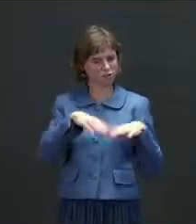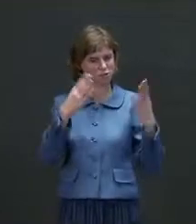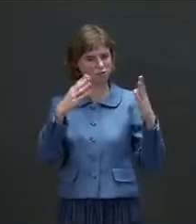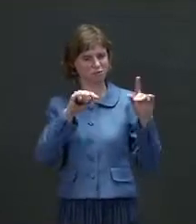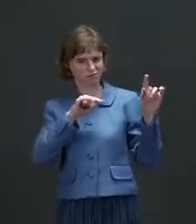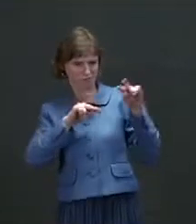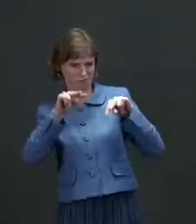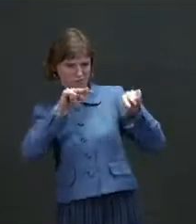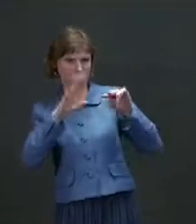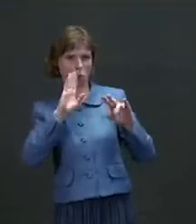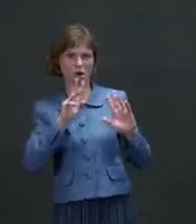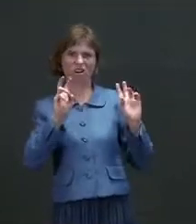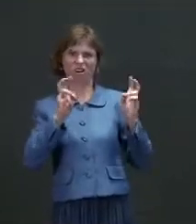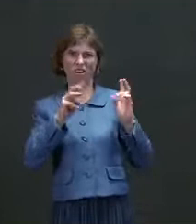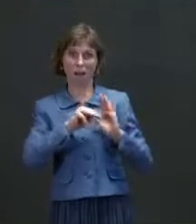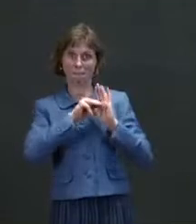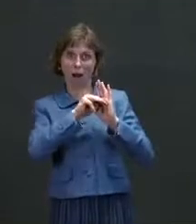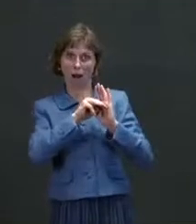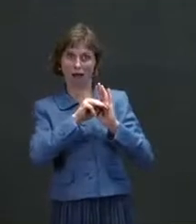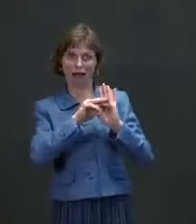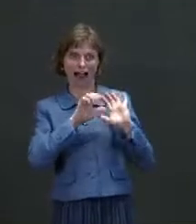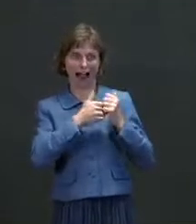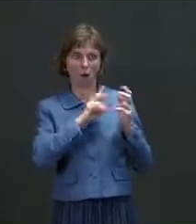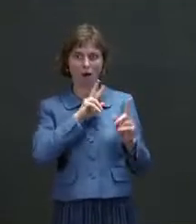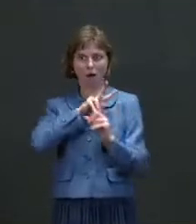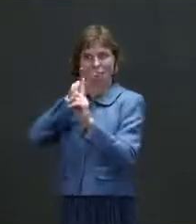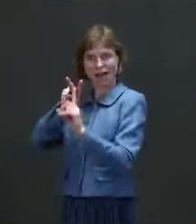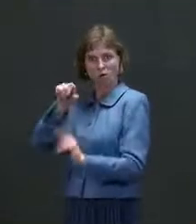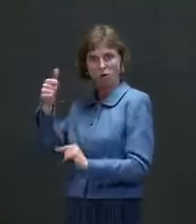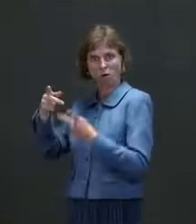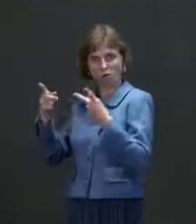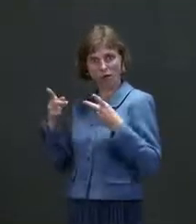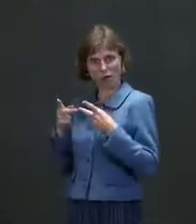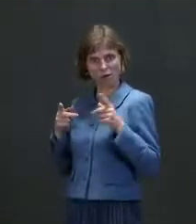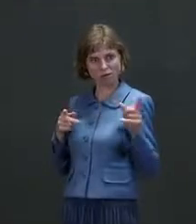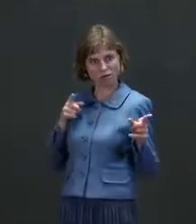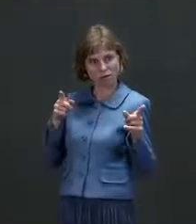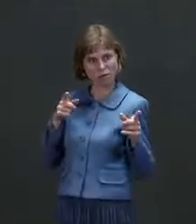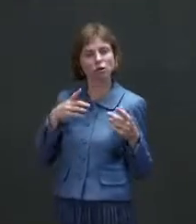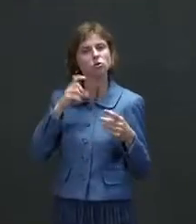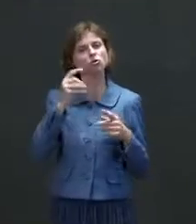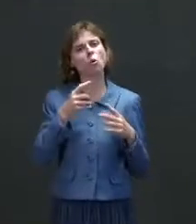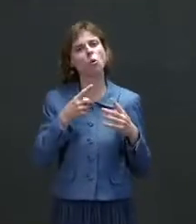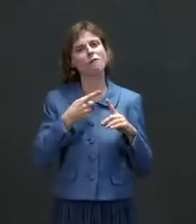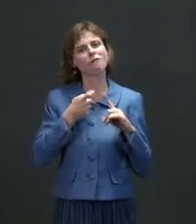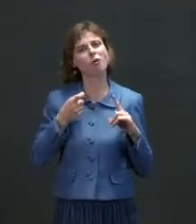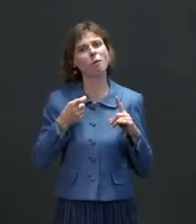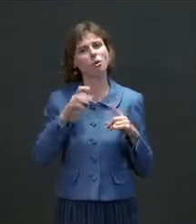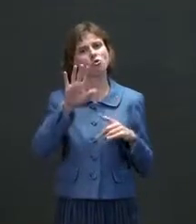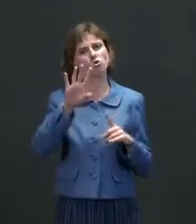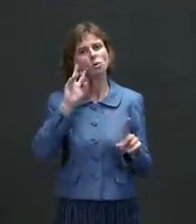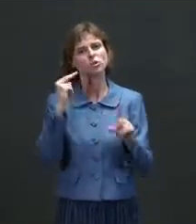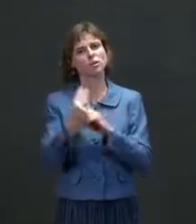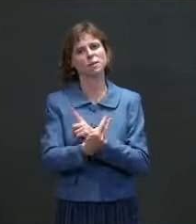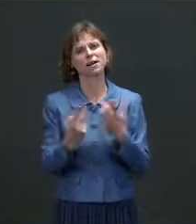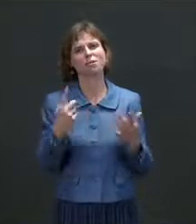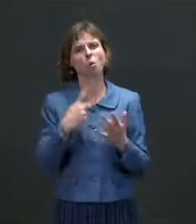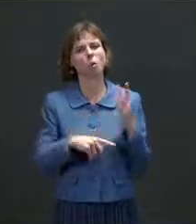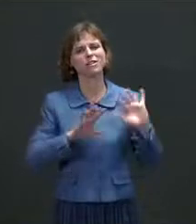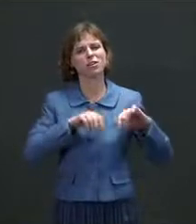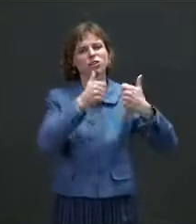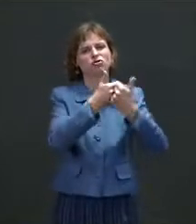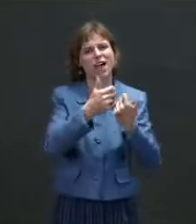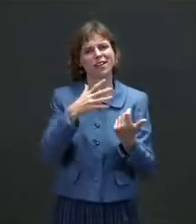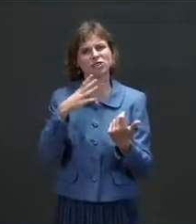we do in other places. So from the ground, what do you see as being the challenges and the strengths of that operation around mobile